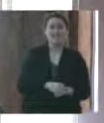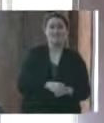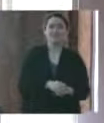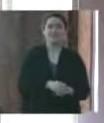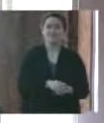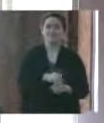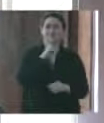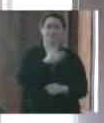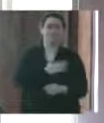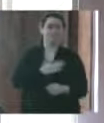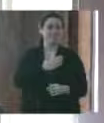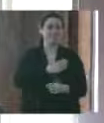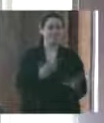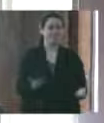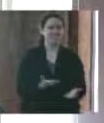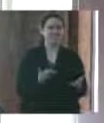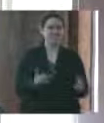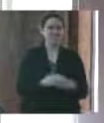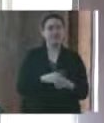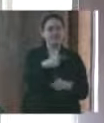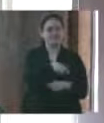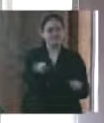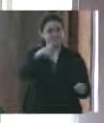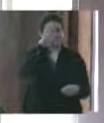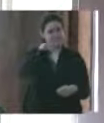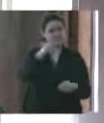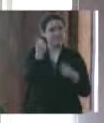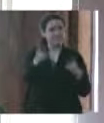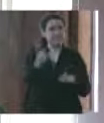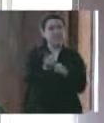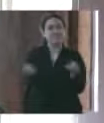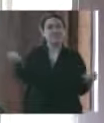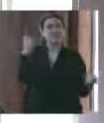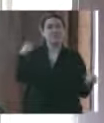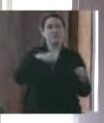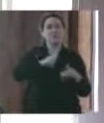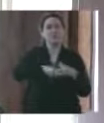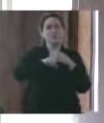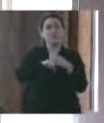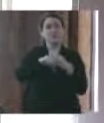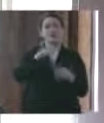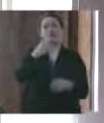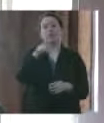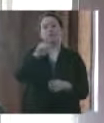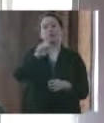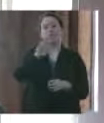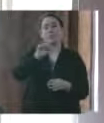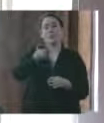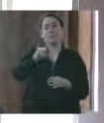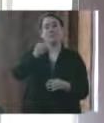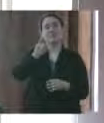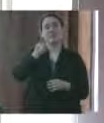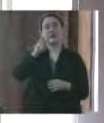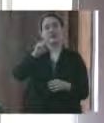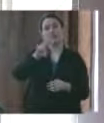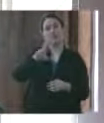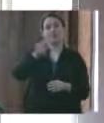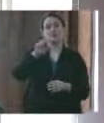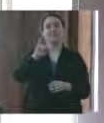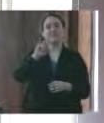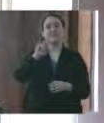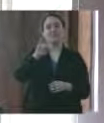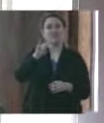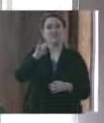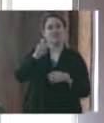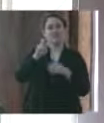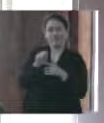know, a year ago we launched the Global Tiger Initiative. It was a little bit of a warmer day at the National Zoo, so I'm glad we